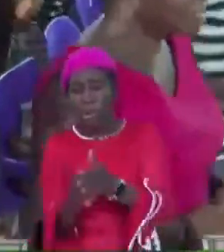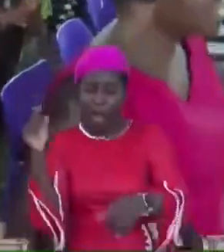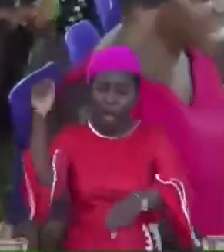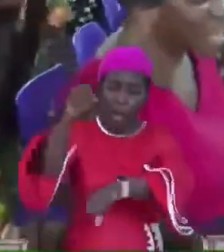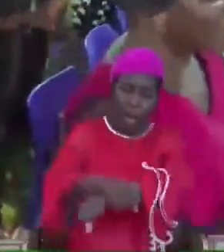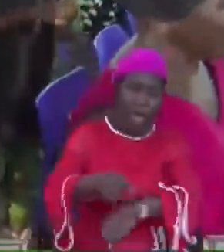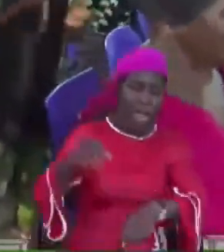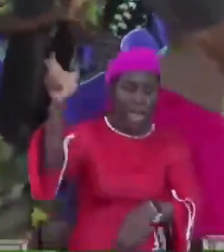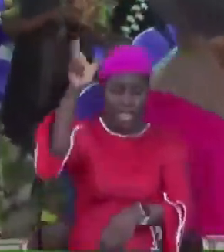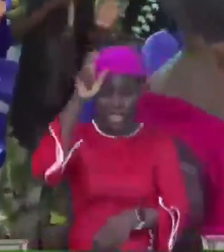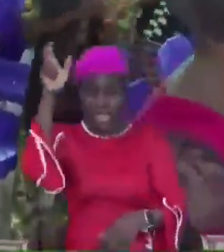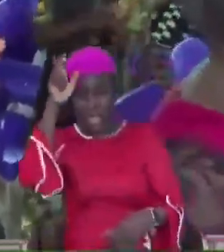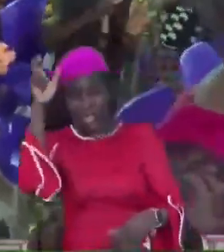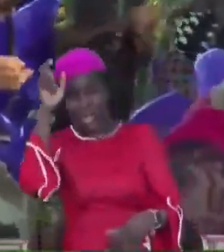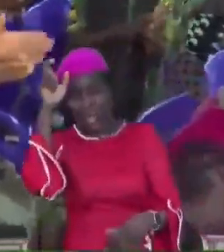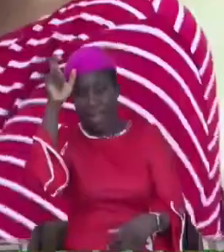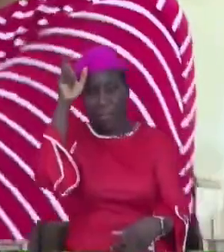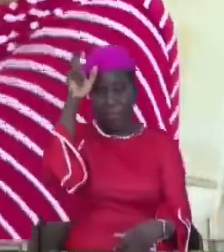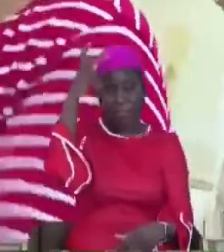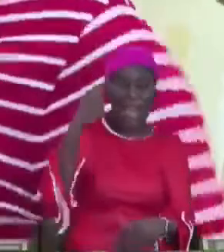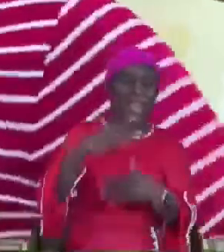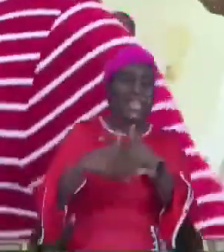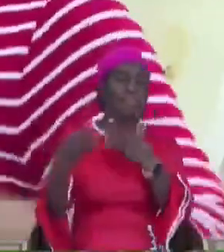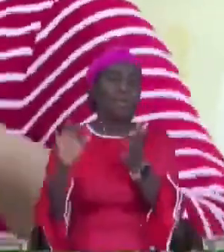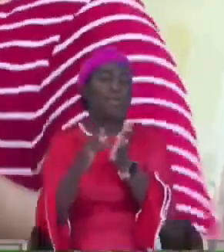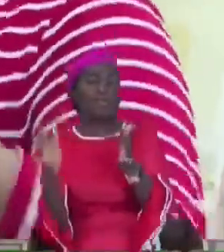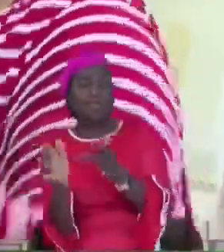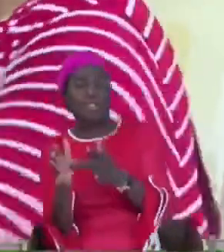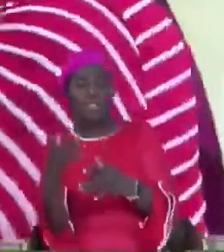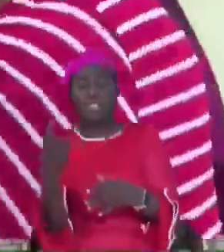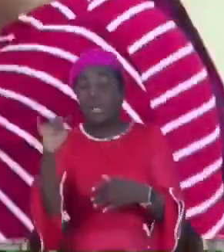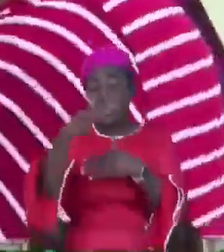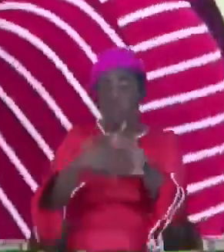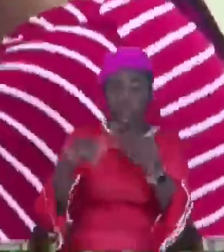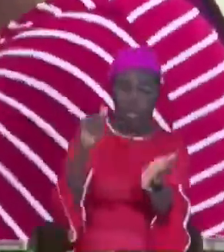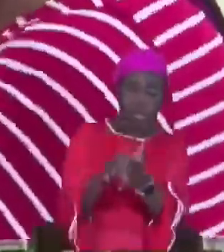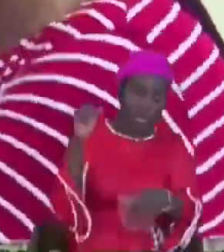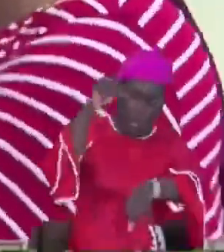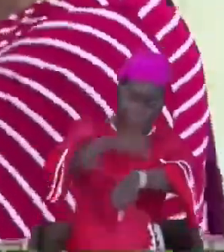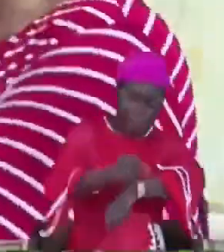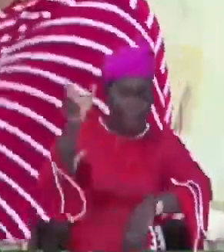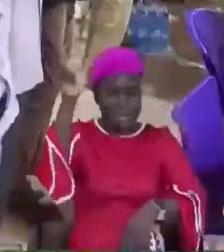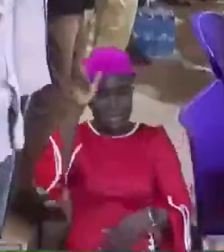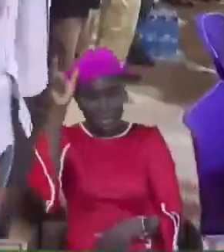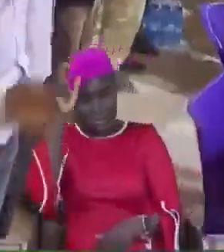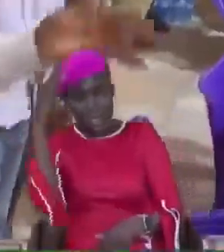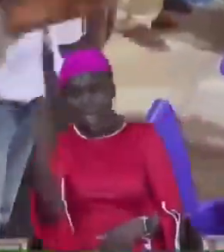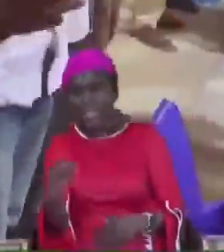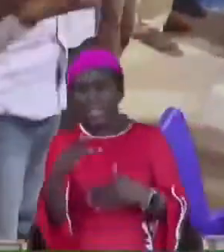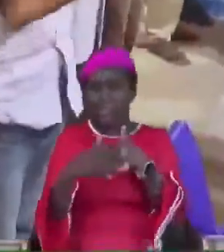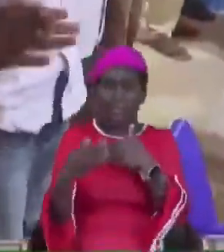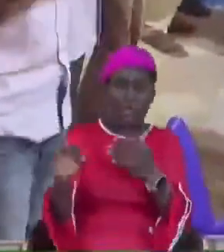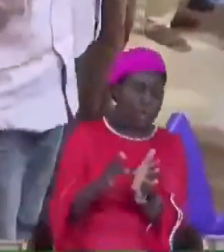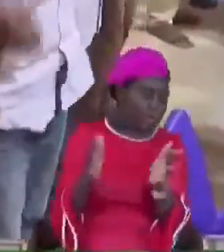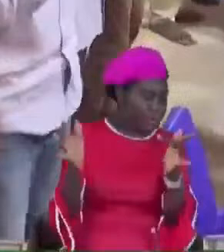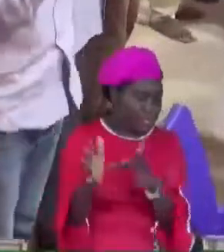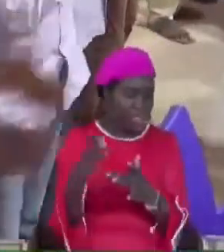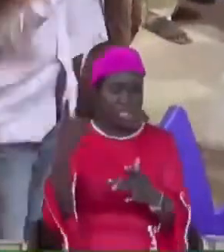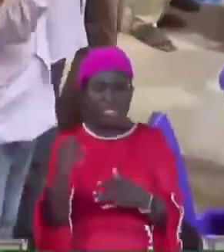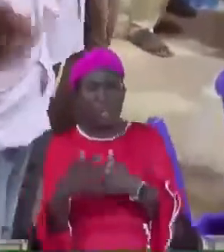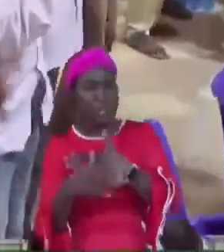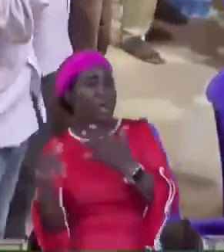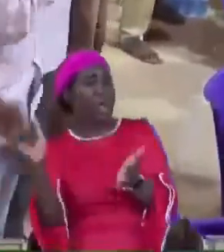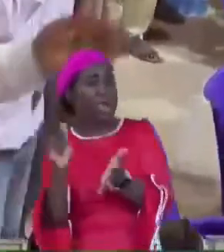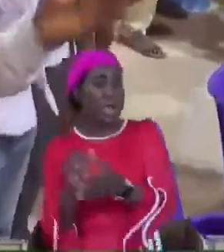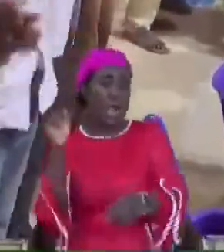The Lord that conquers Satan. The blood of Jesus. The Lord that conquers Satan. The blood of Jesus. The Lord that